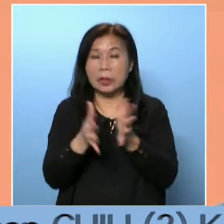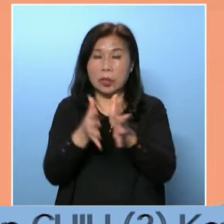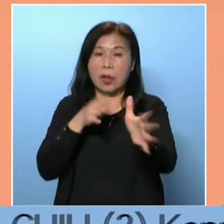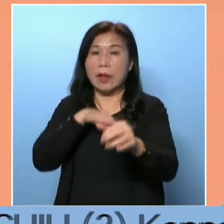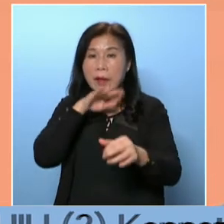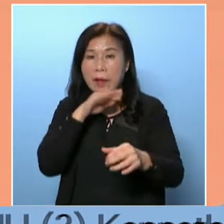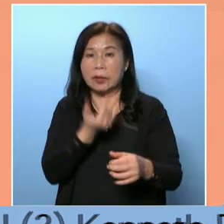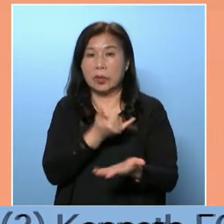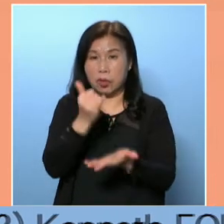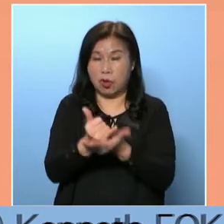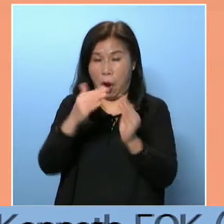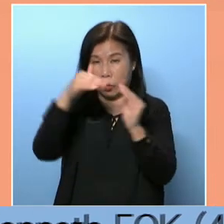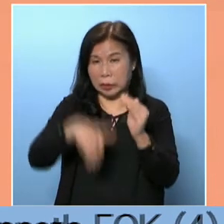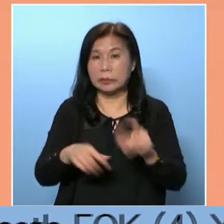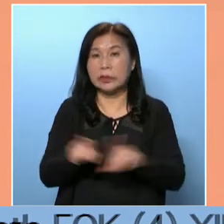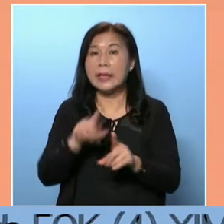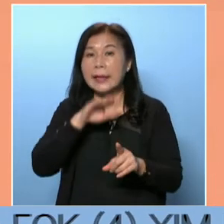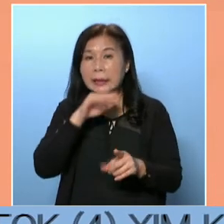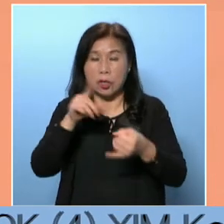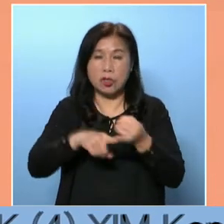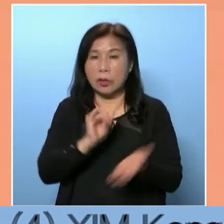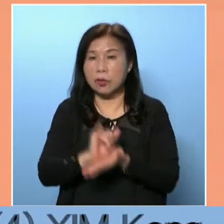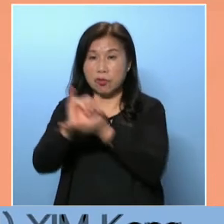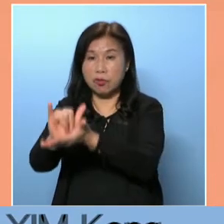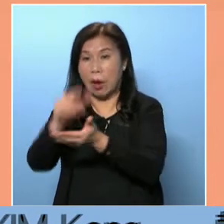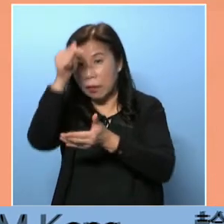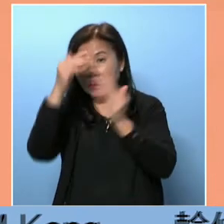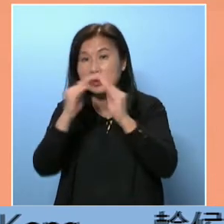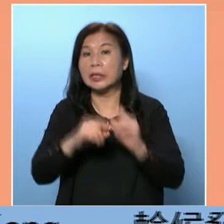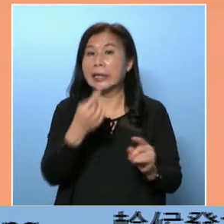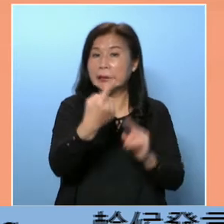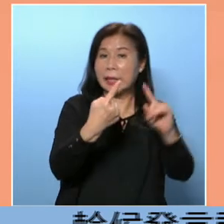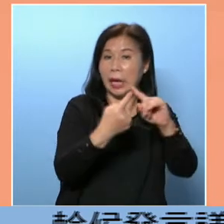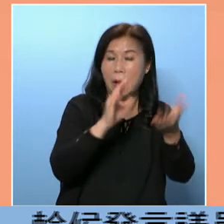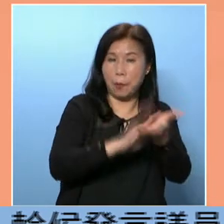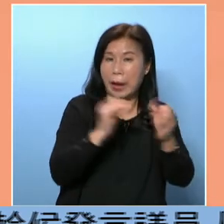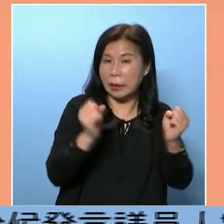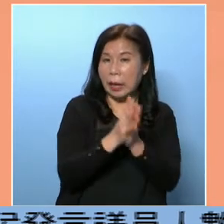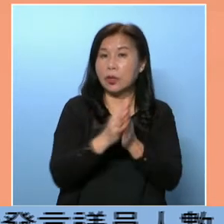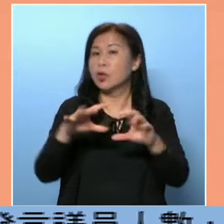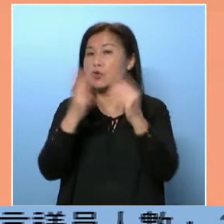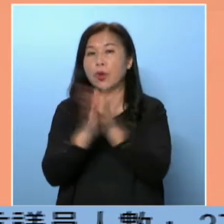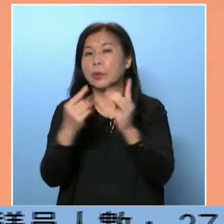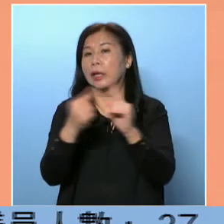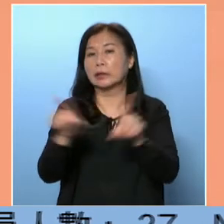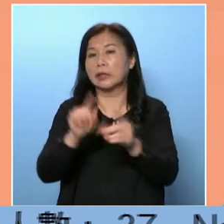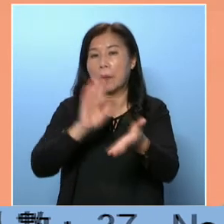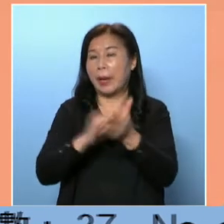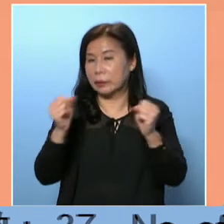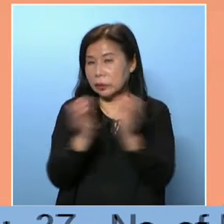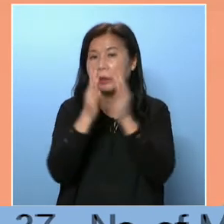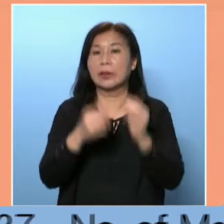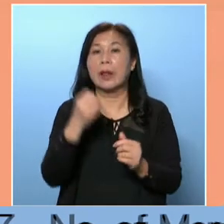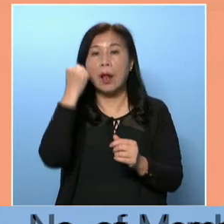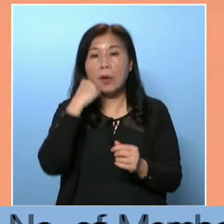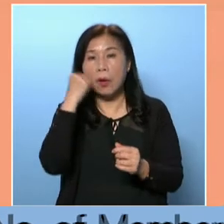facilities and people waiting in lockdown to be hospitalized. And the whole family